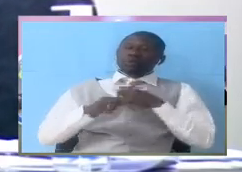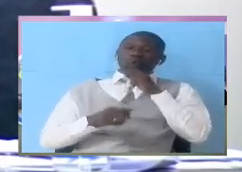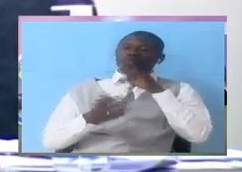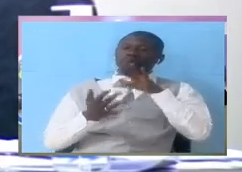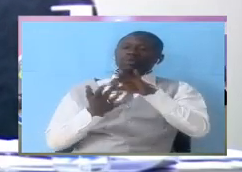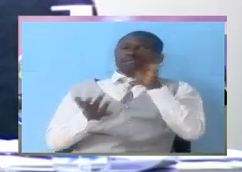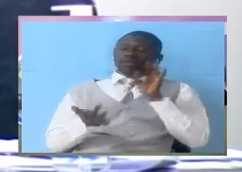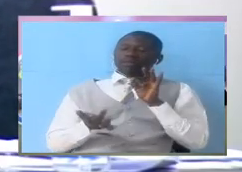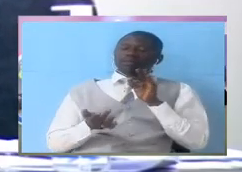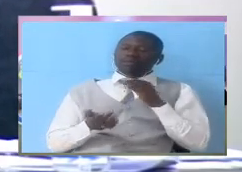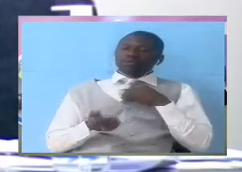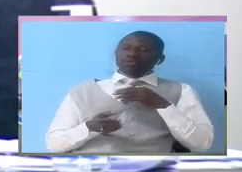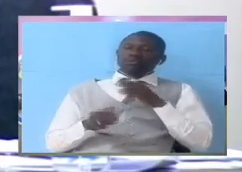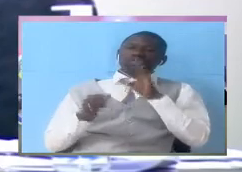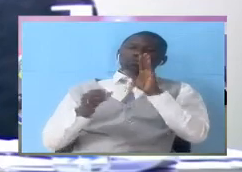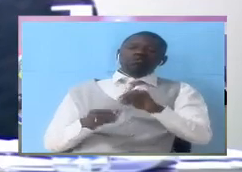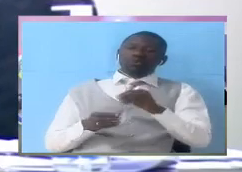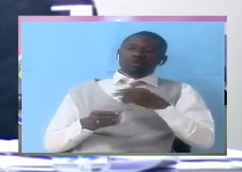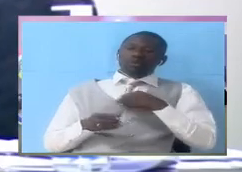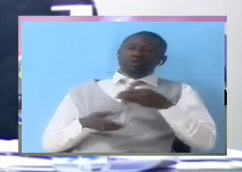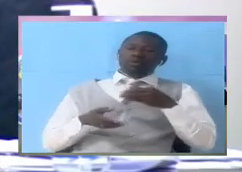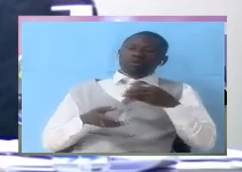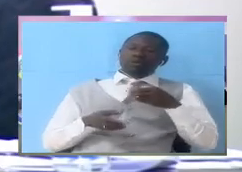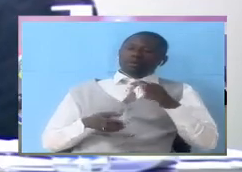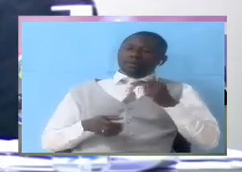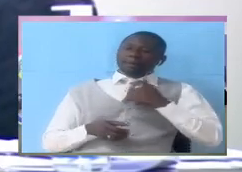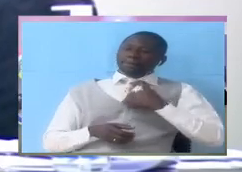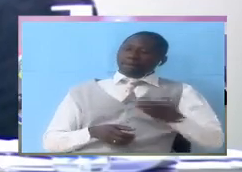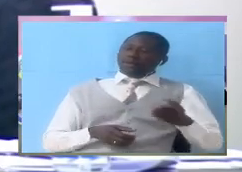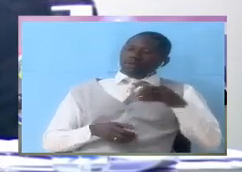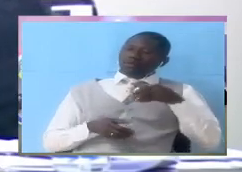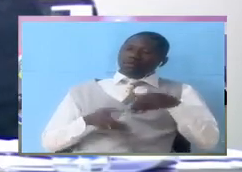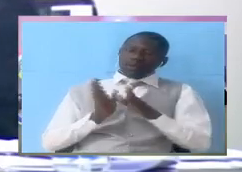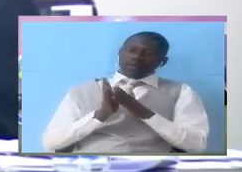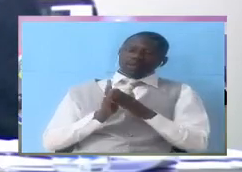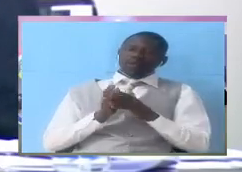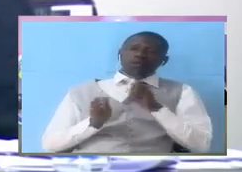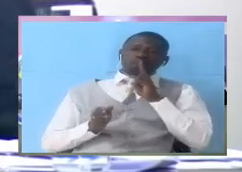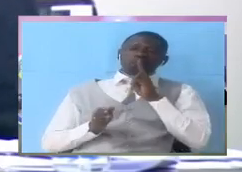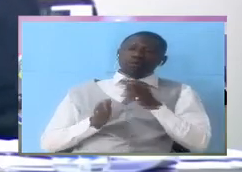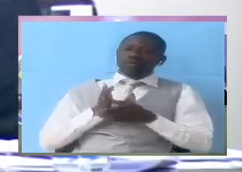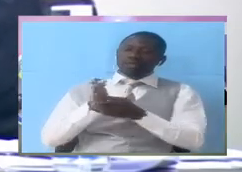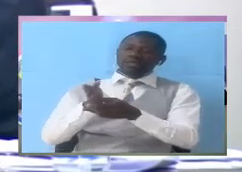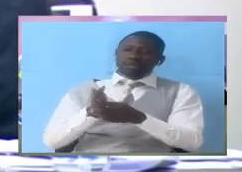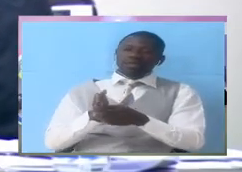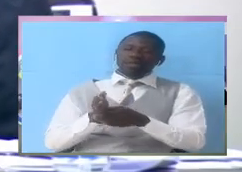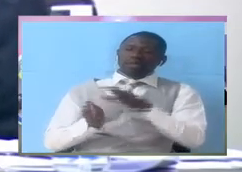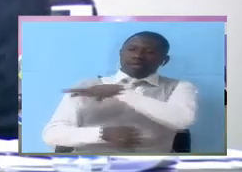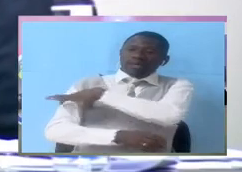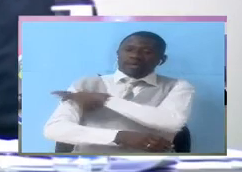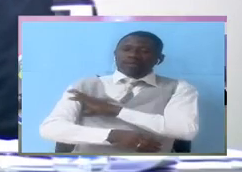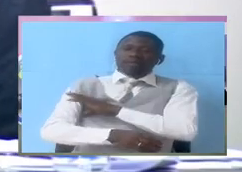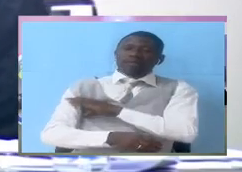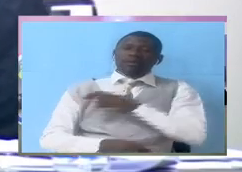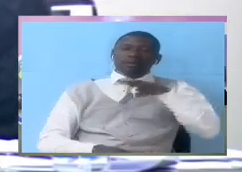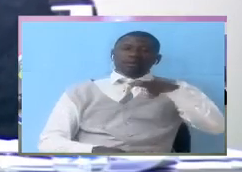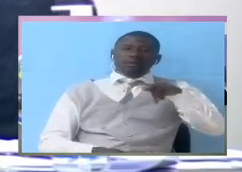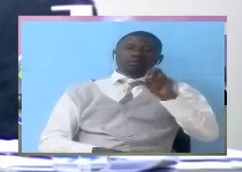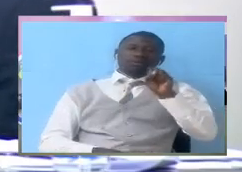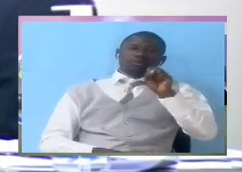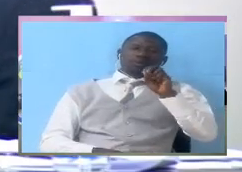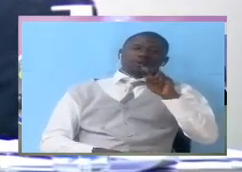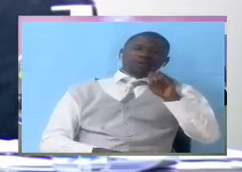pour ñi ko défal li nga xamne mom la bëgga moy ñi nga xamne ñi ku leen jité won di capitaine Moussa Jammeh ak Tumbul Tamba ak seen nit ñi nga